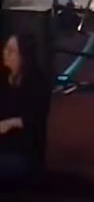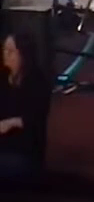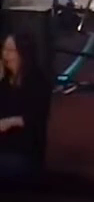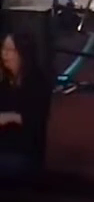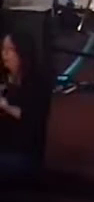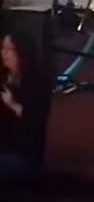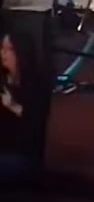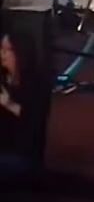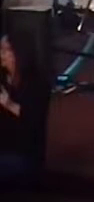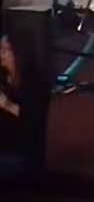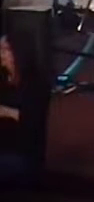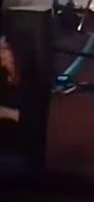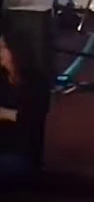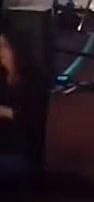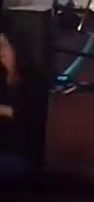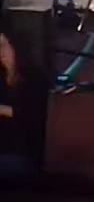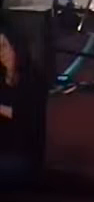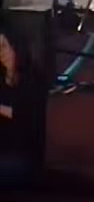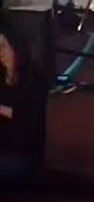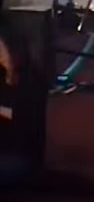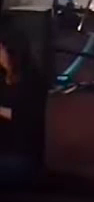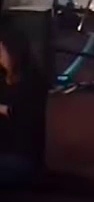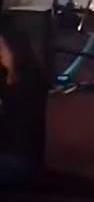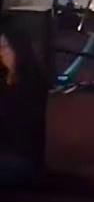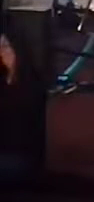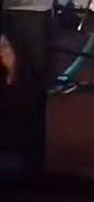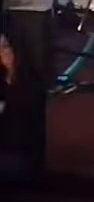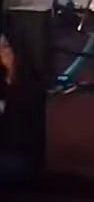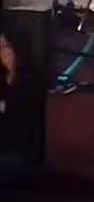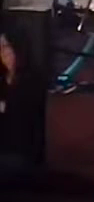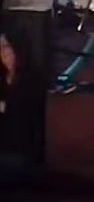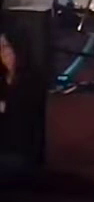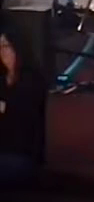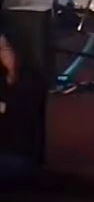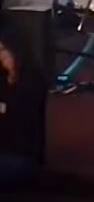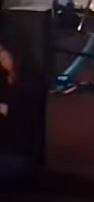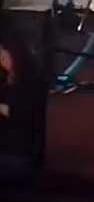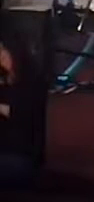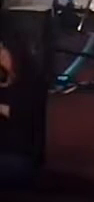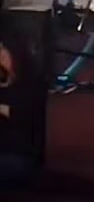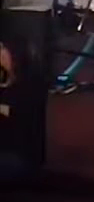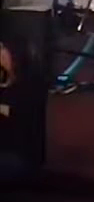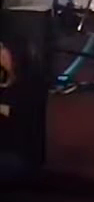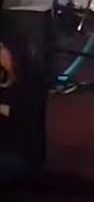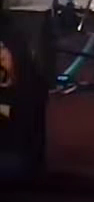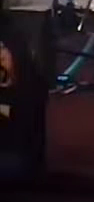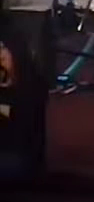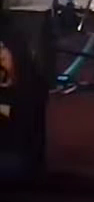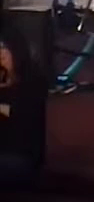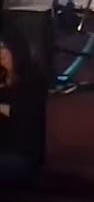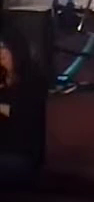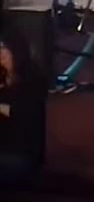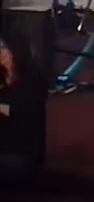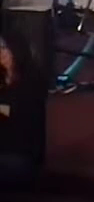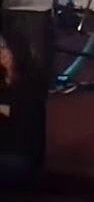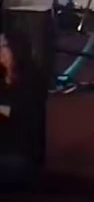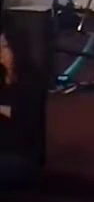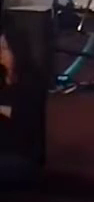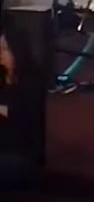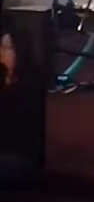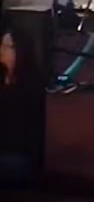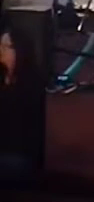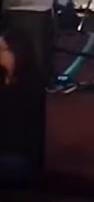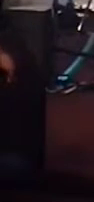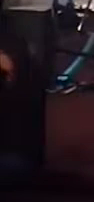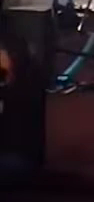thing. God does not work outside of men being his method. In other words, God doesn't